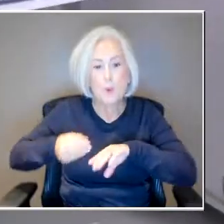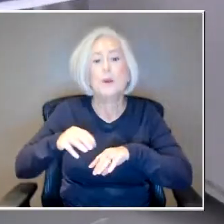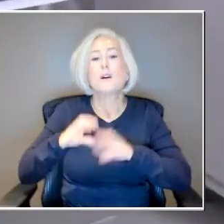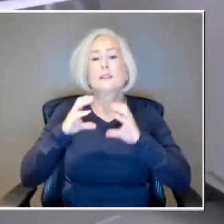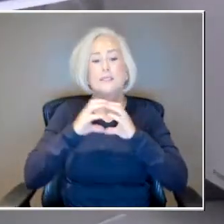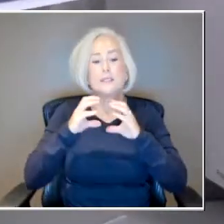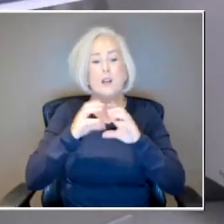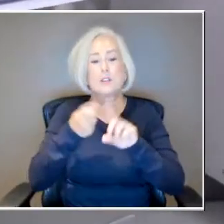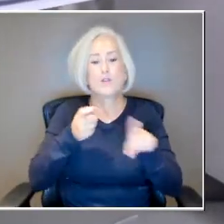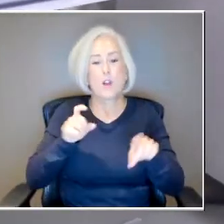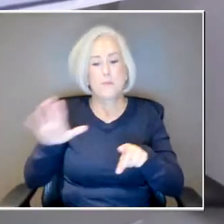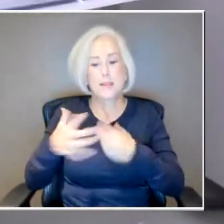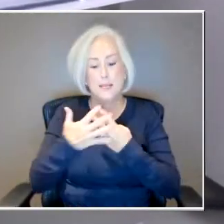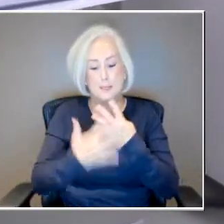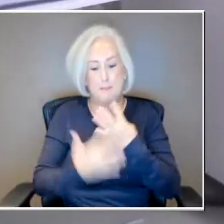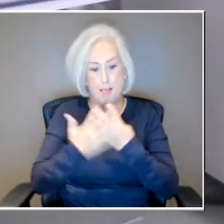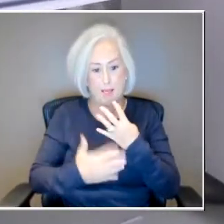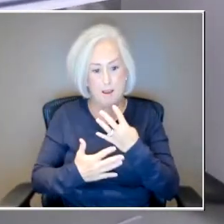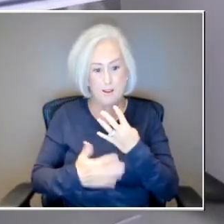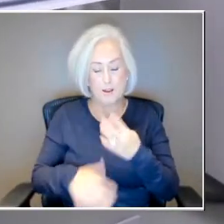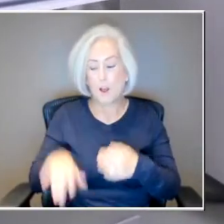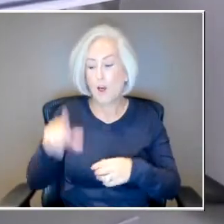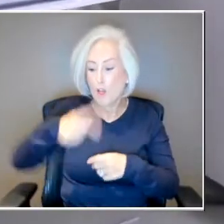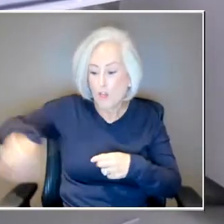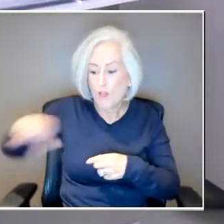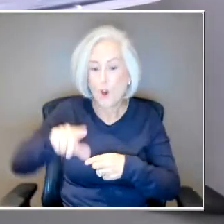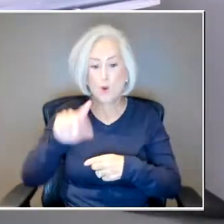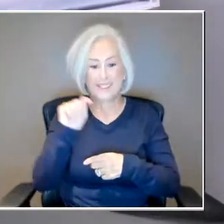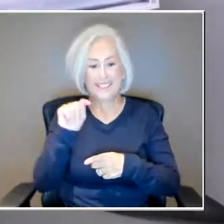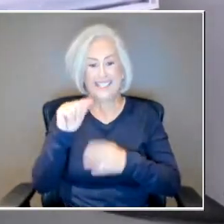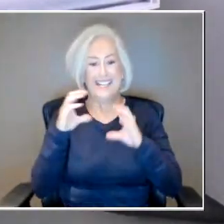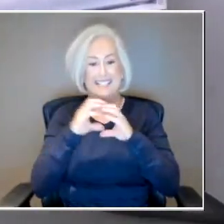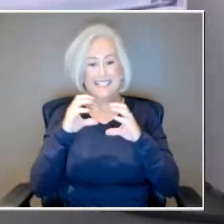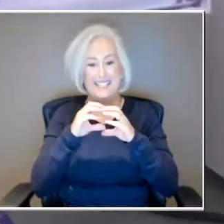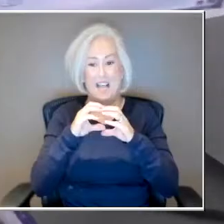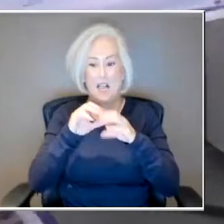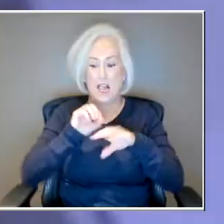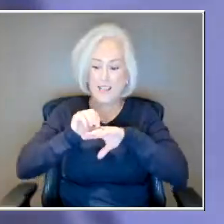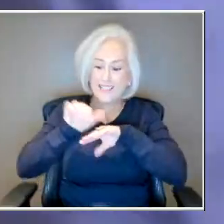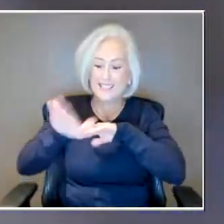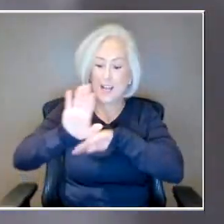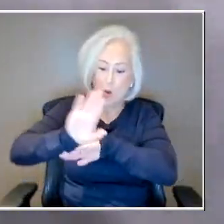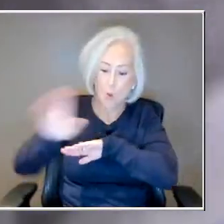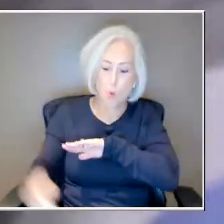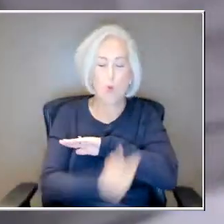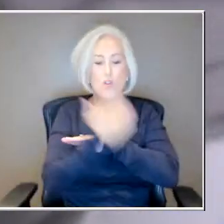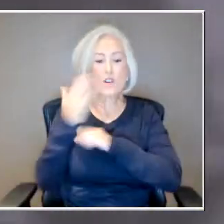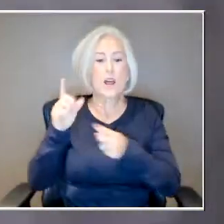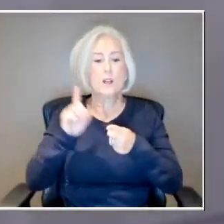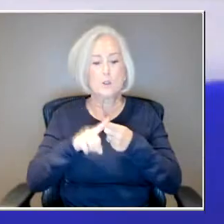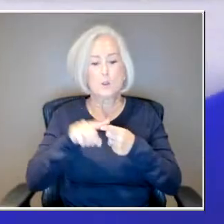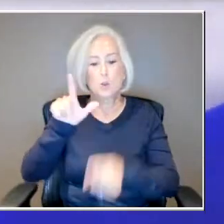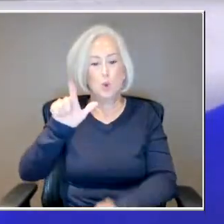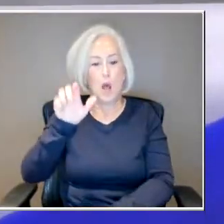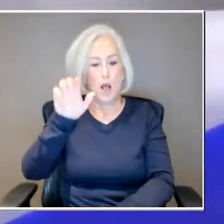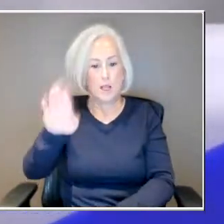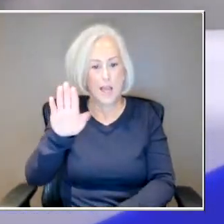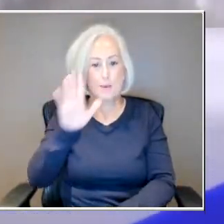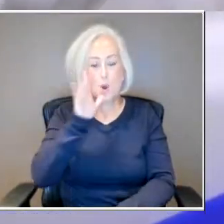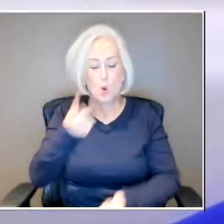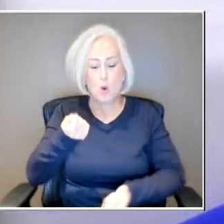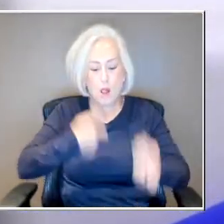cells will be overnighted to scientists in a lab who will then multiply and modify them, adding a